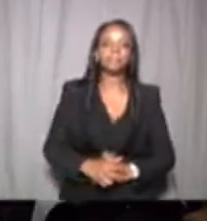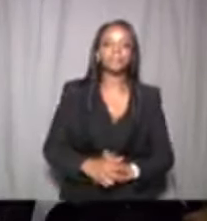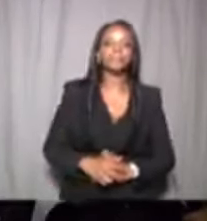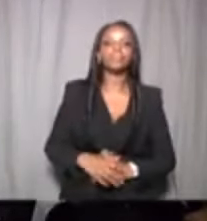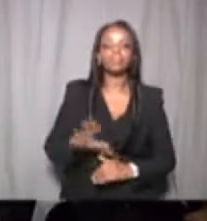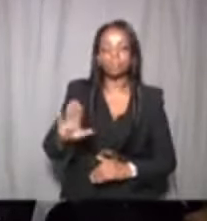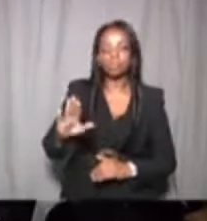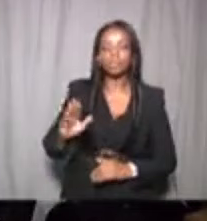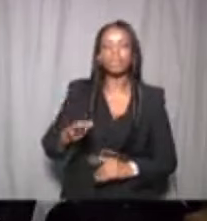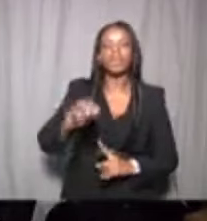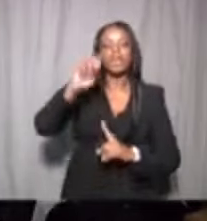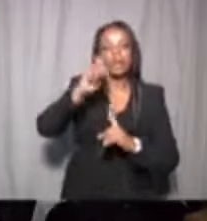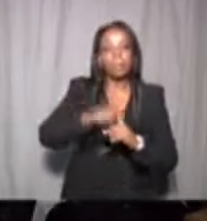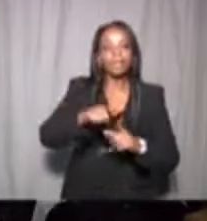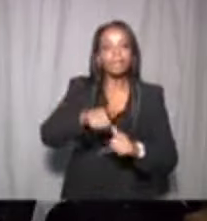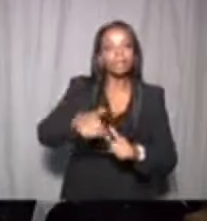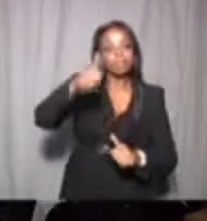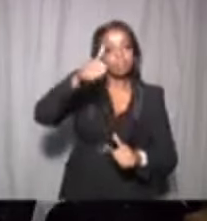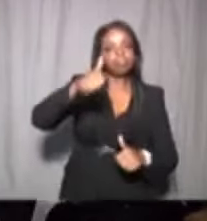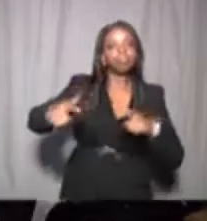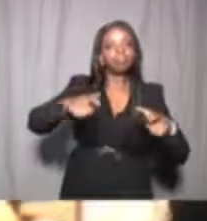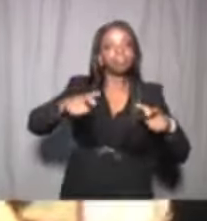Premier, can you sit down?